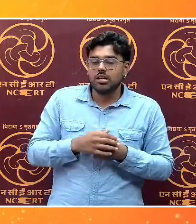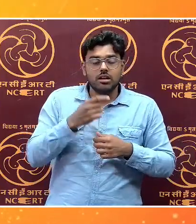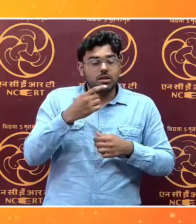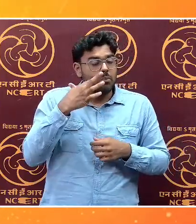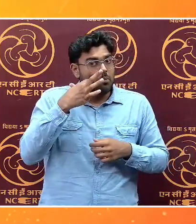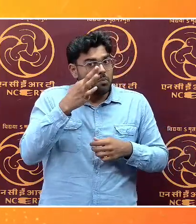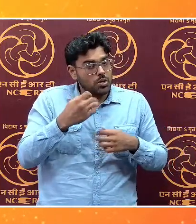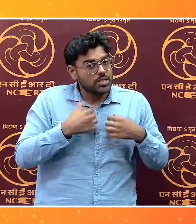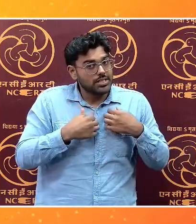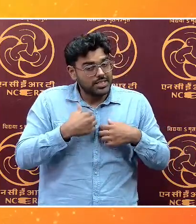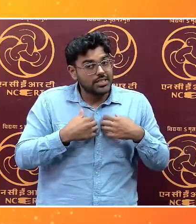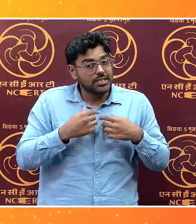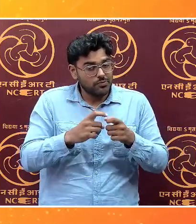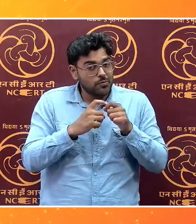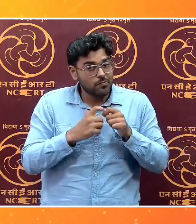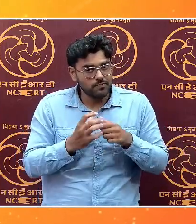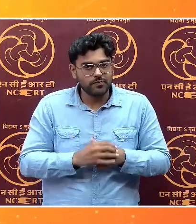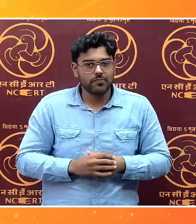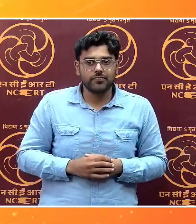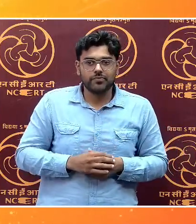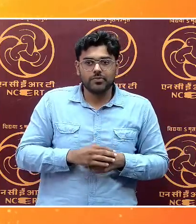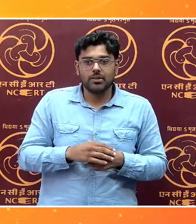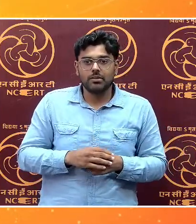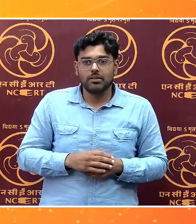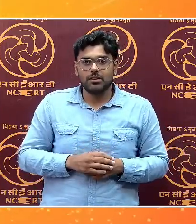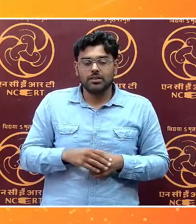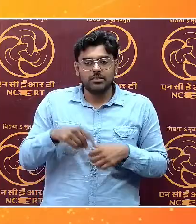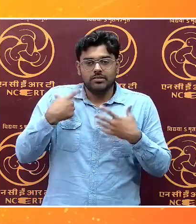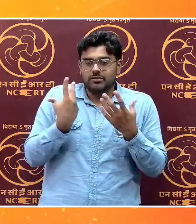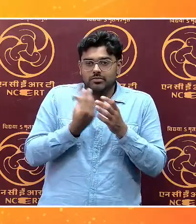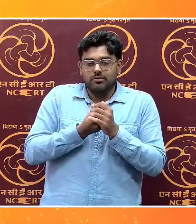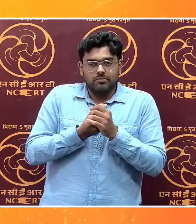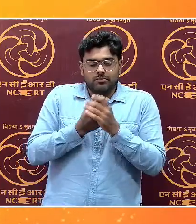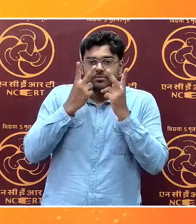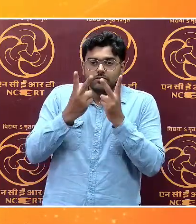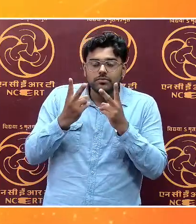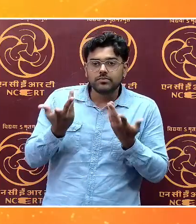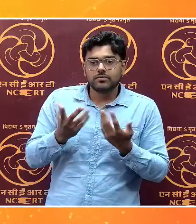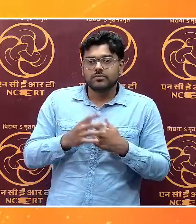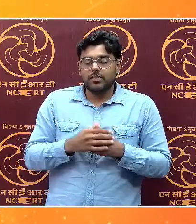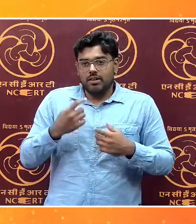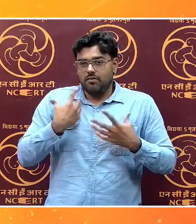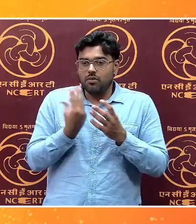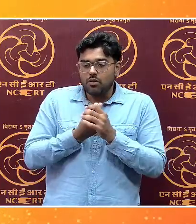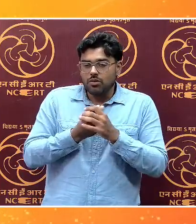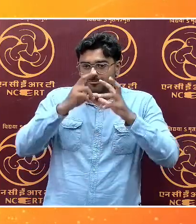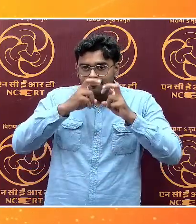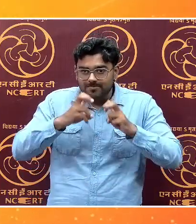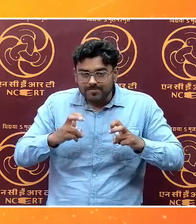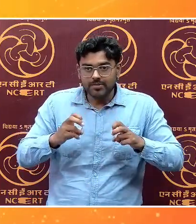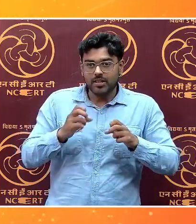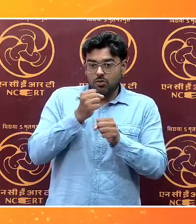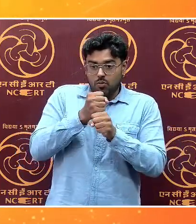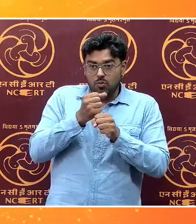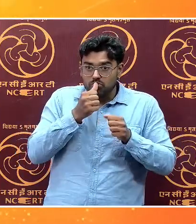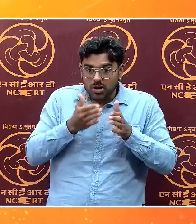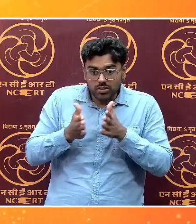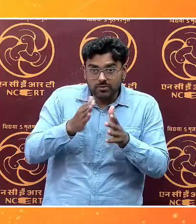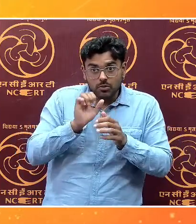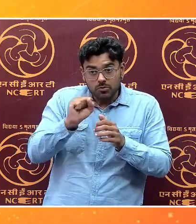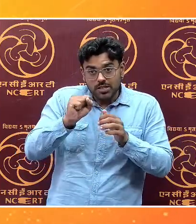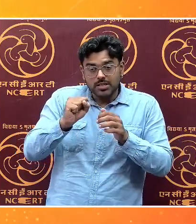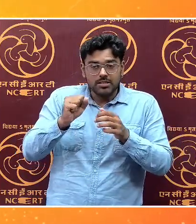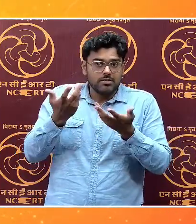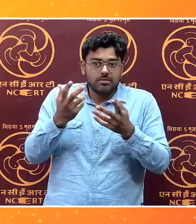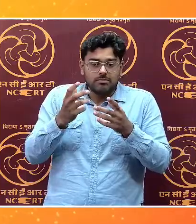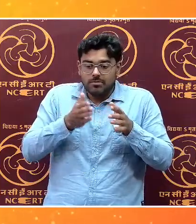important question, because we are watching, we are discovering the journey of Godavari River.